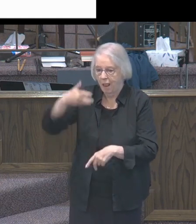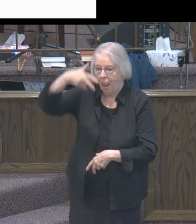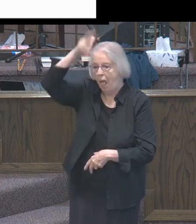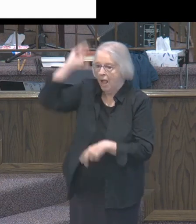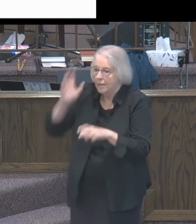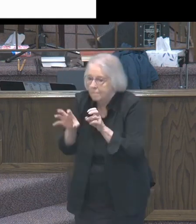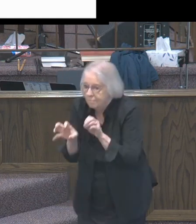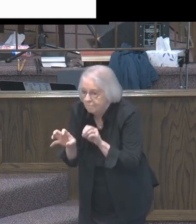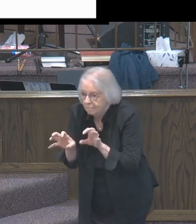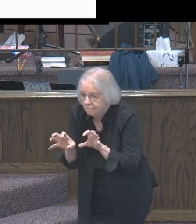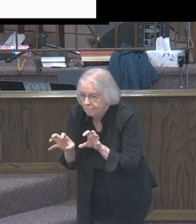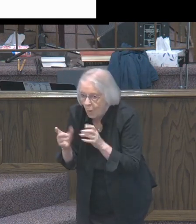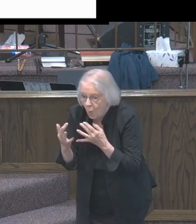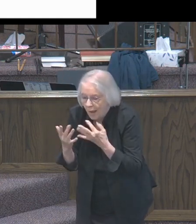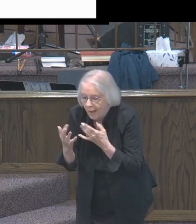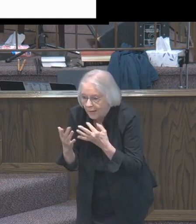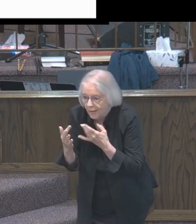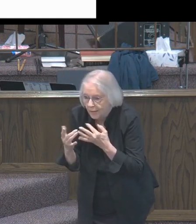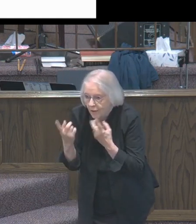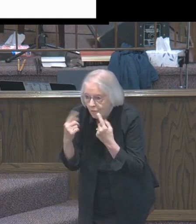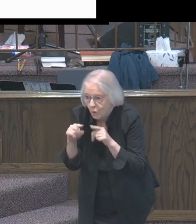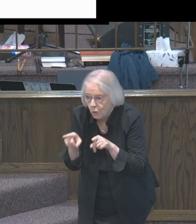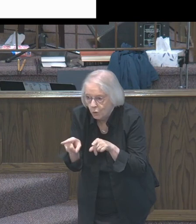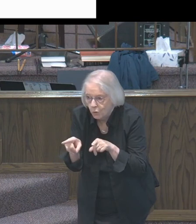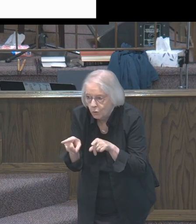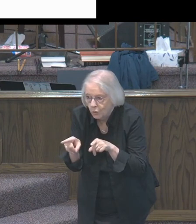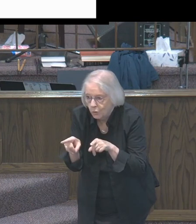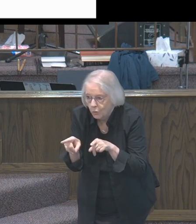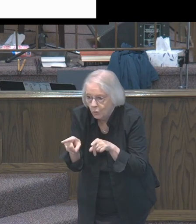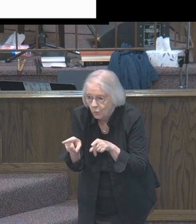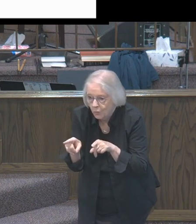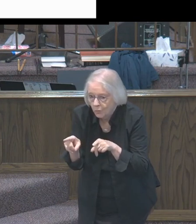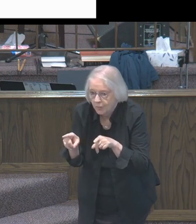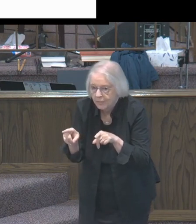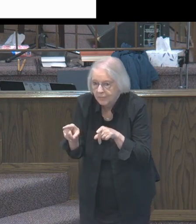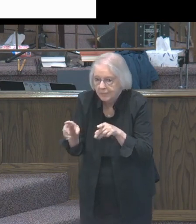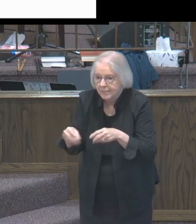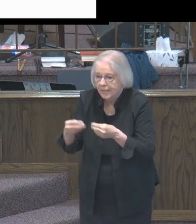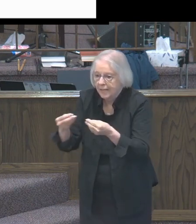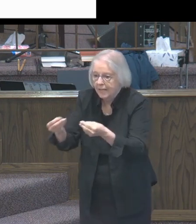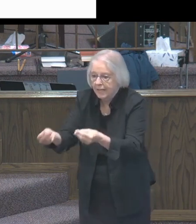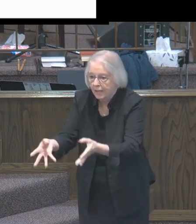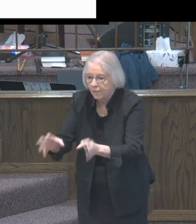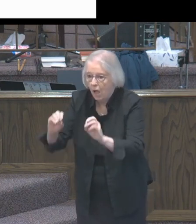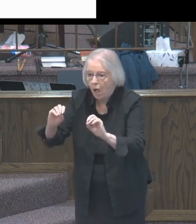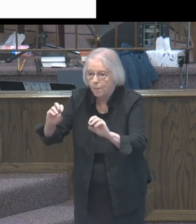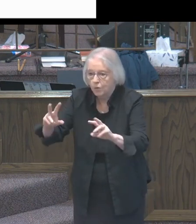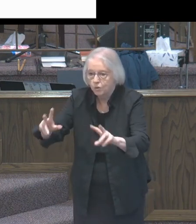waiting for you to give it an opportunity